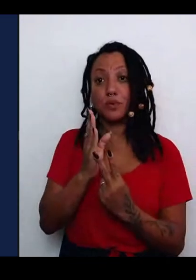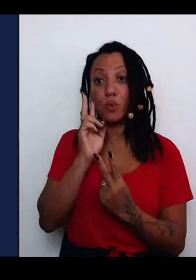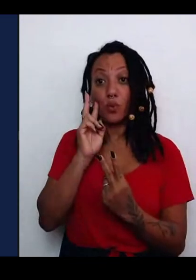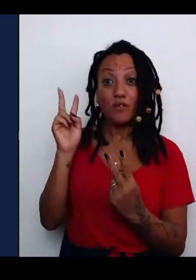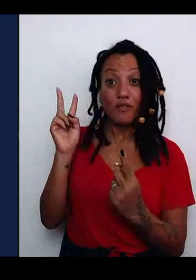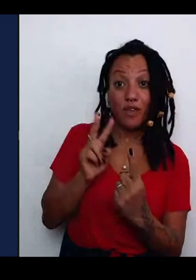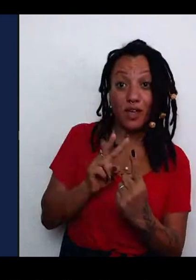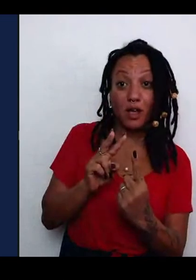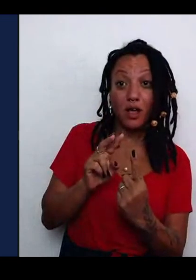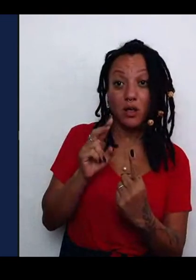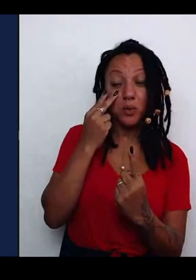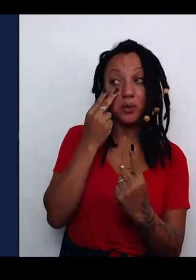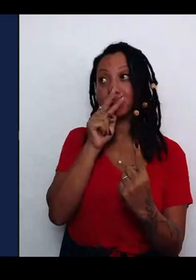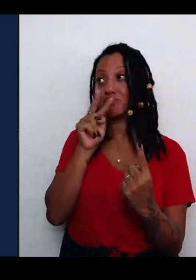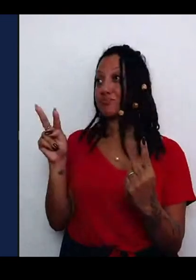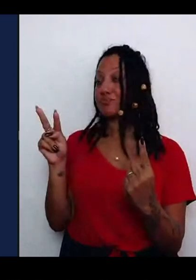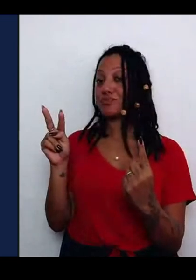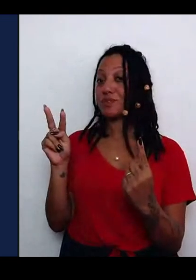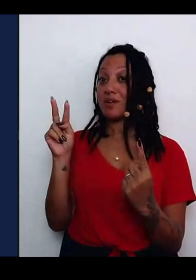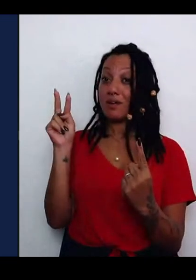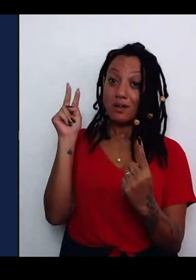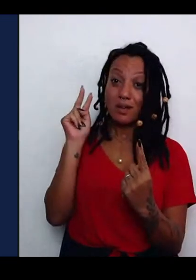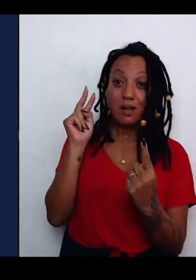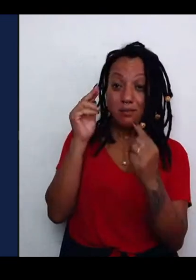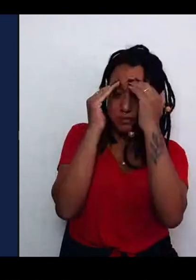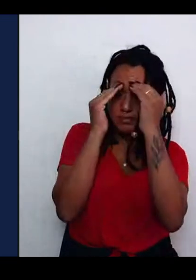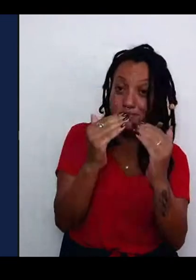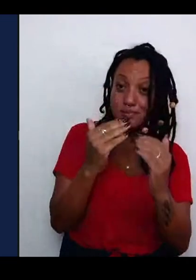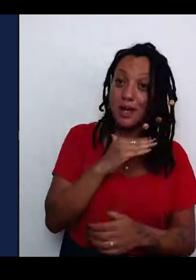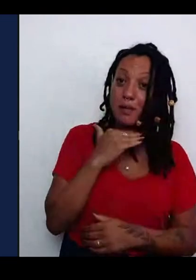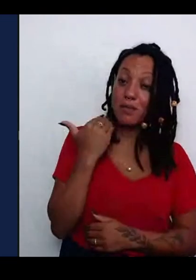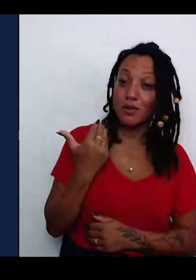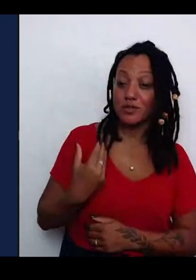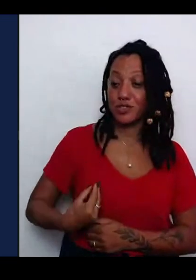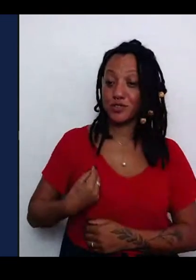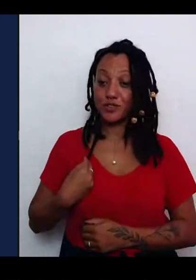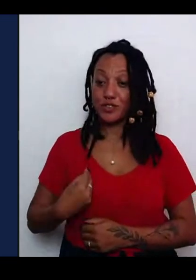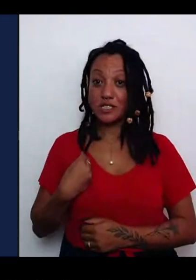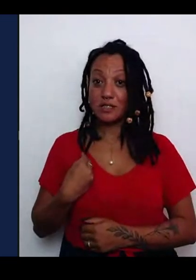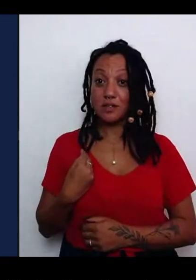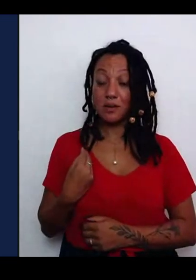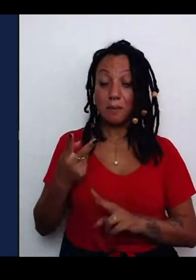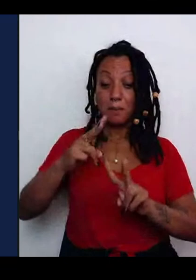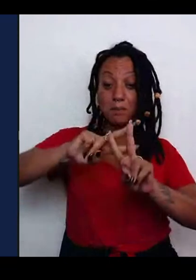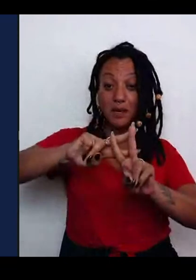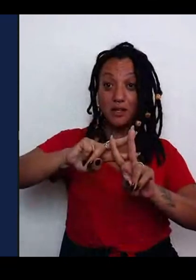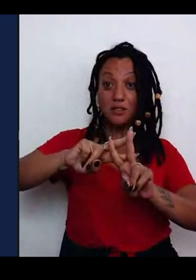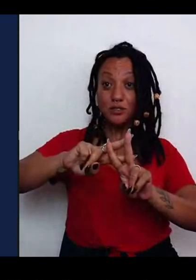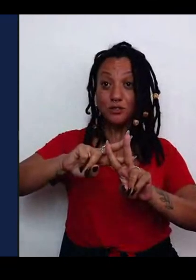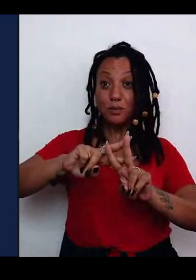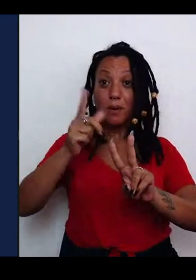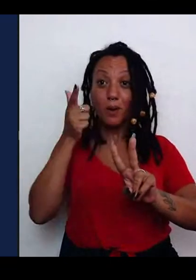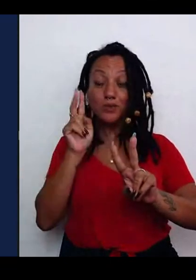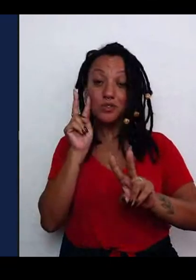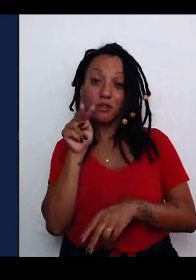deaf and life confinement and spectacle and by being captured inside an aquarium and